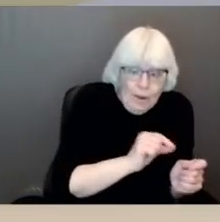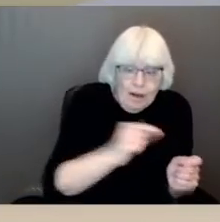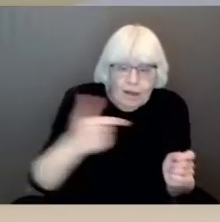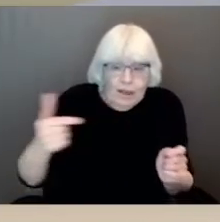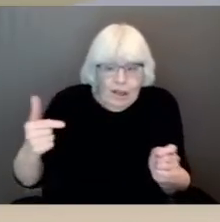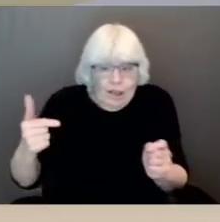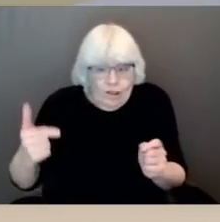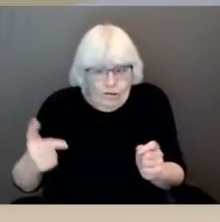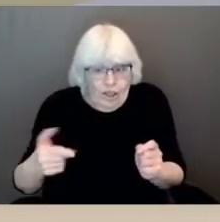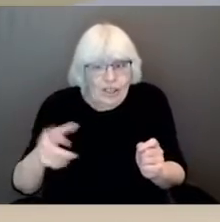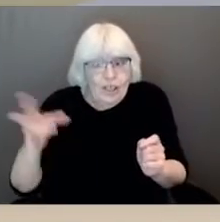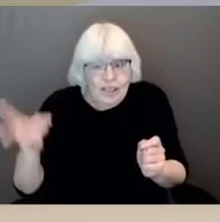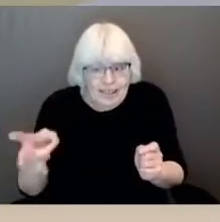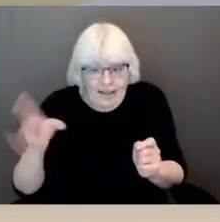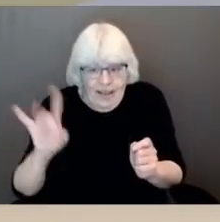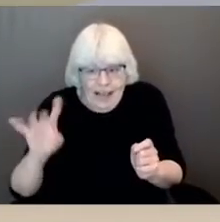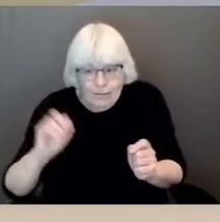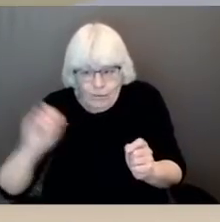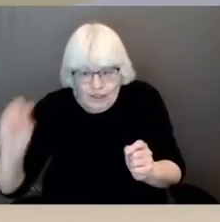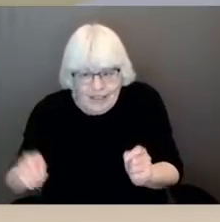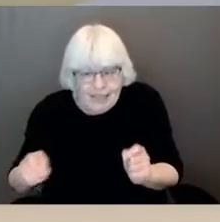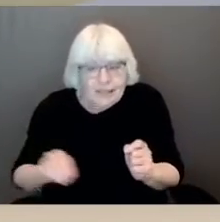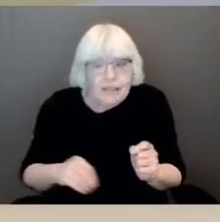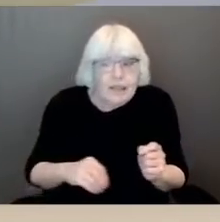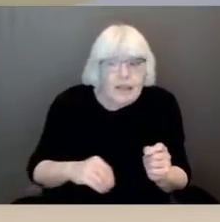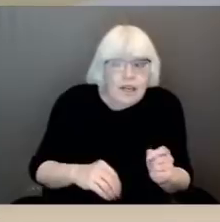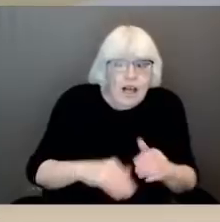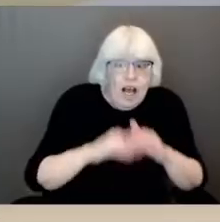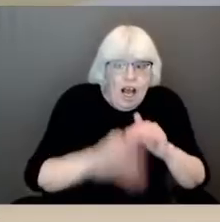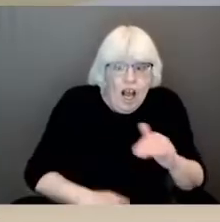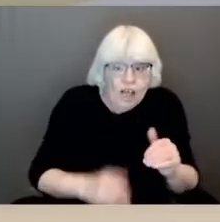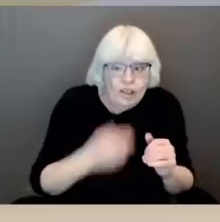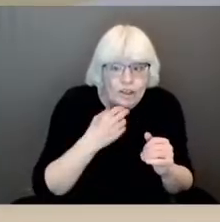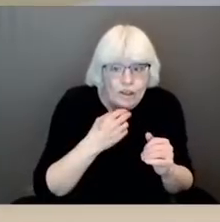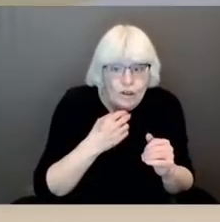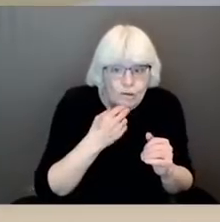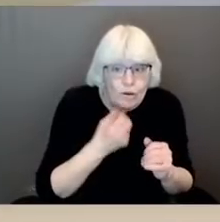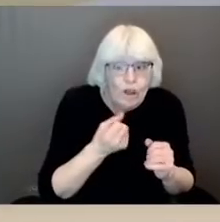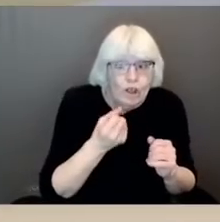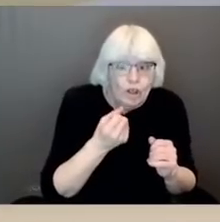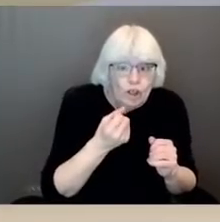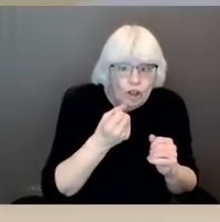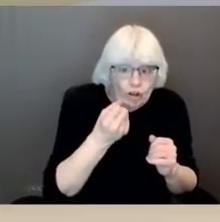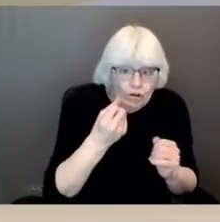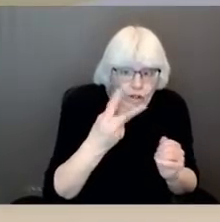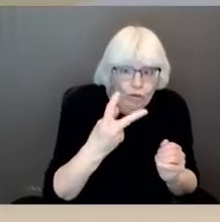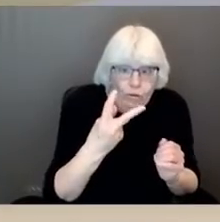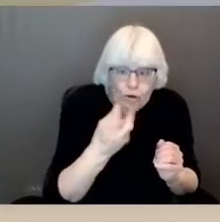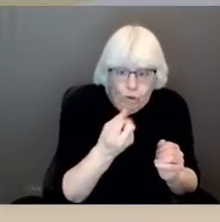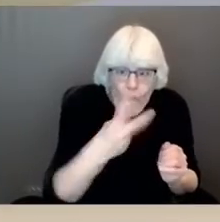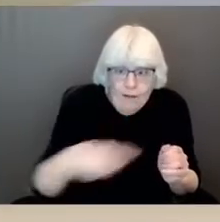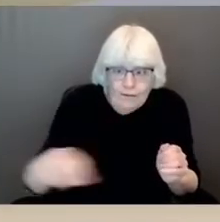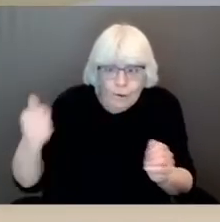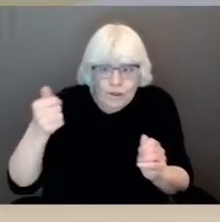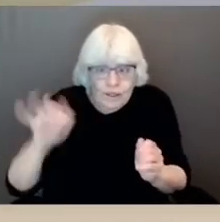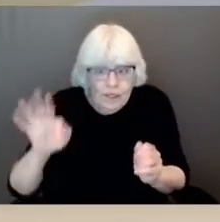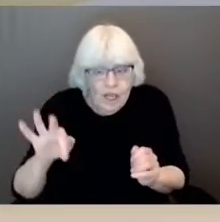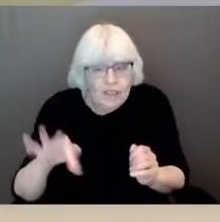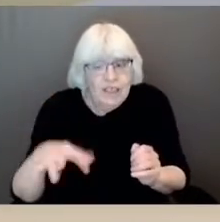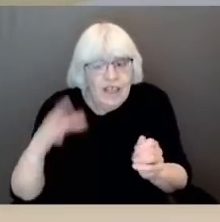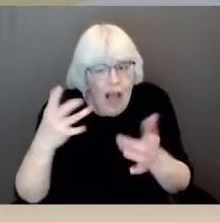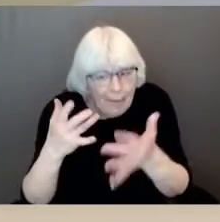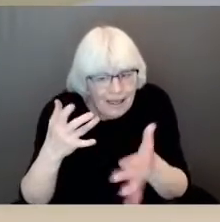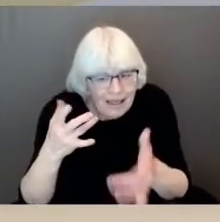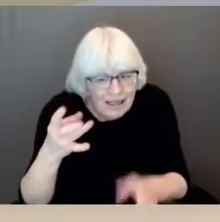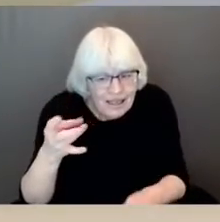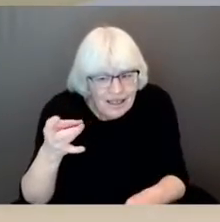vaccinated. And age 12 to 19, 75% are fully vaccinated. So our rates overall